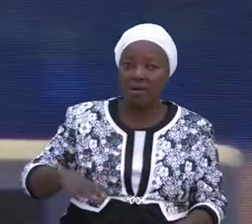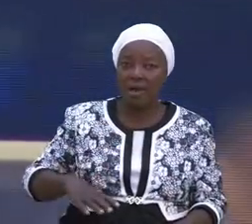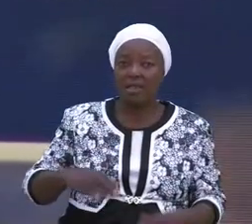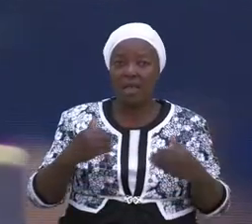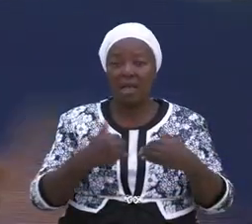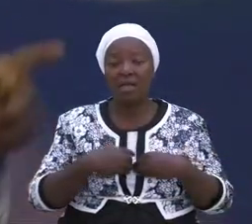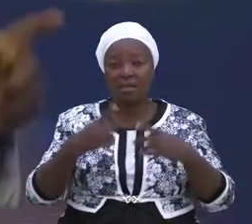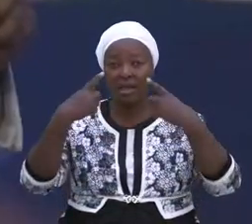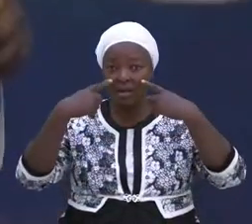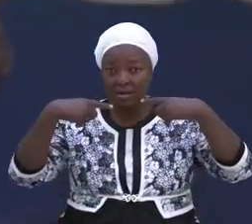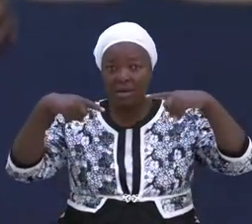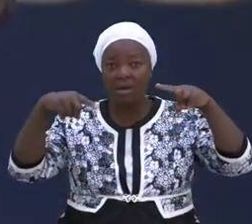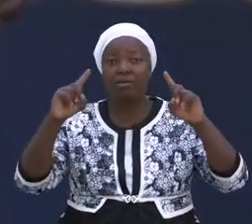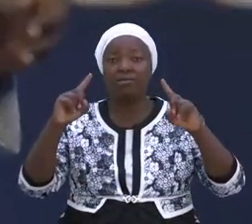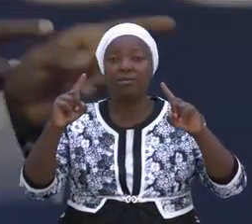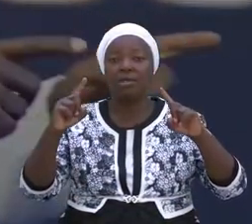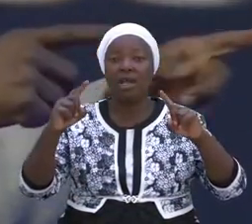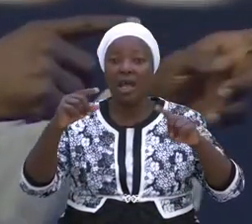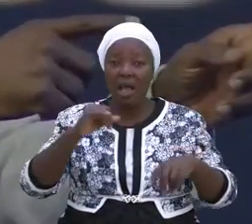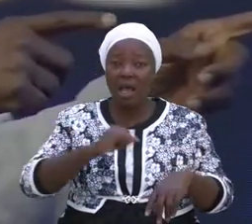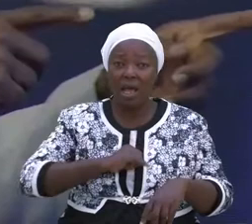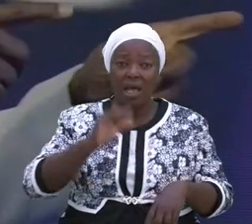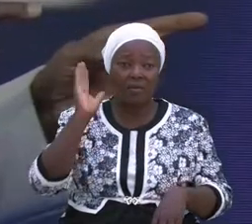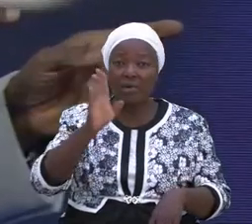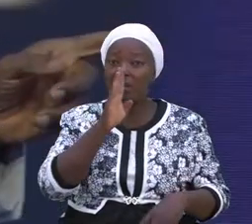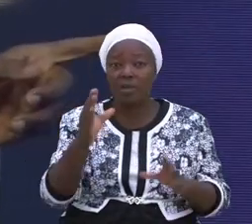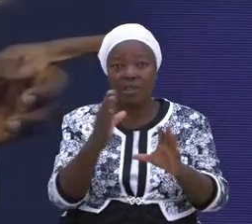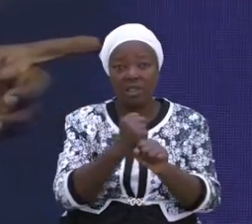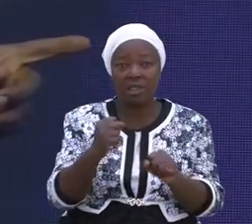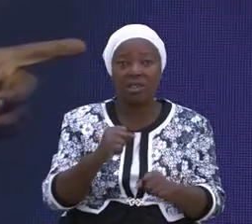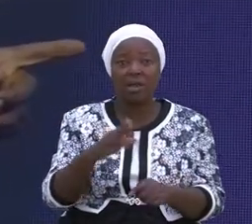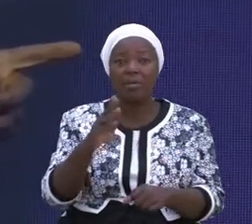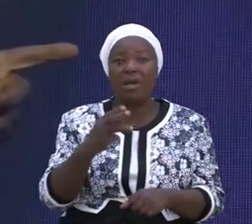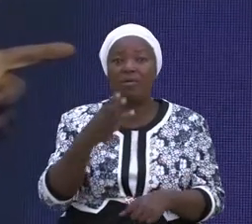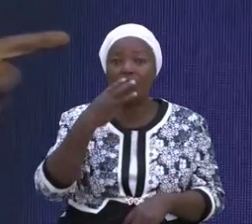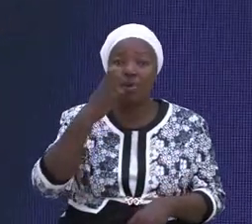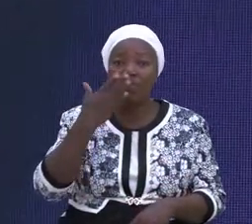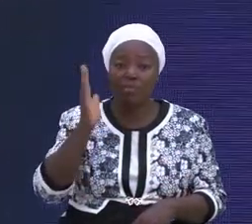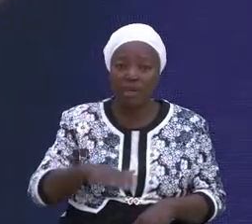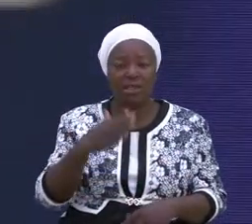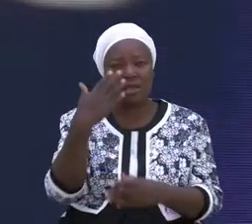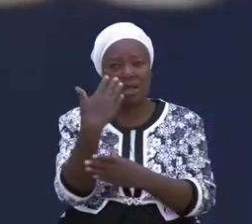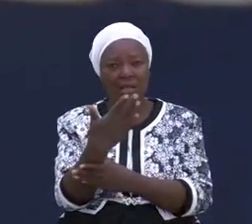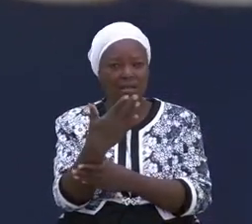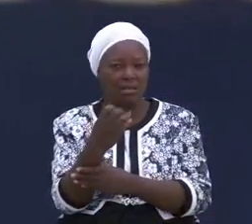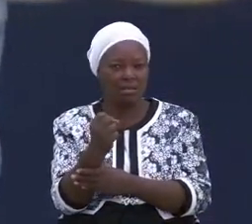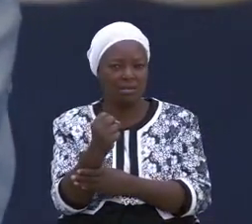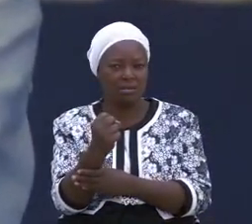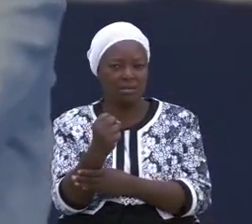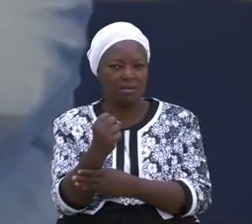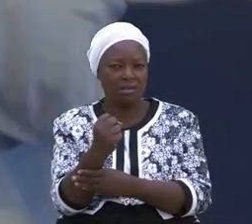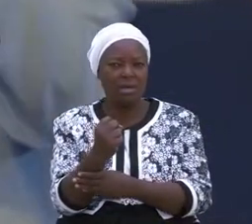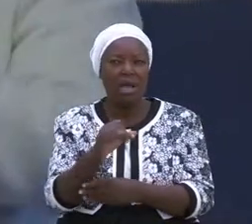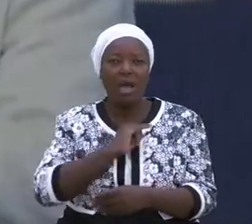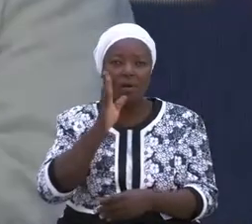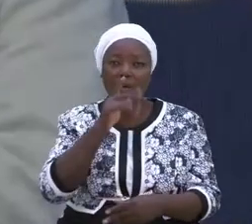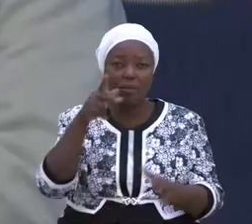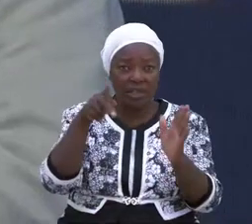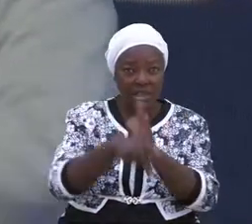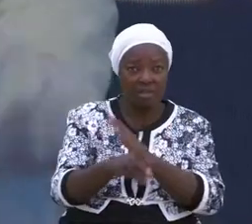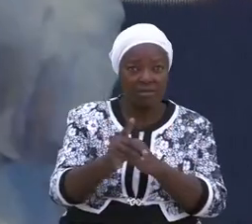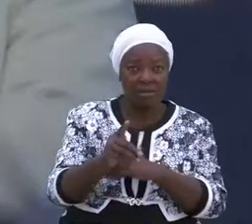declared, I will be taken by wicked hands. I will be slain. I'll be put